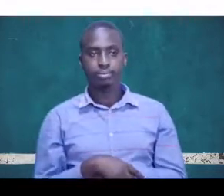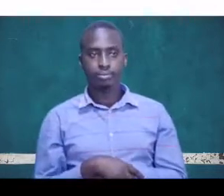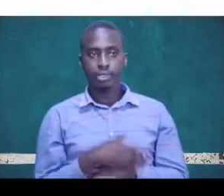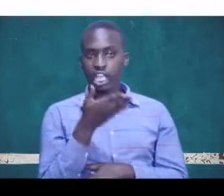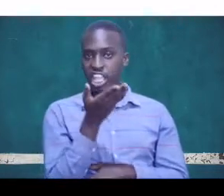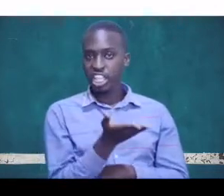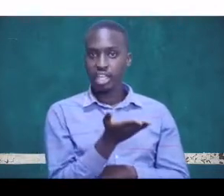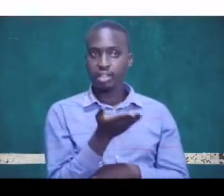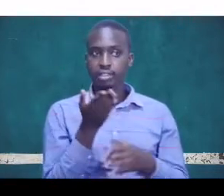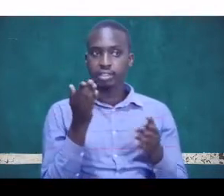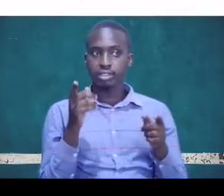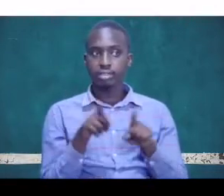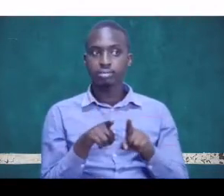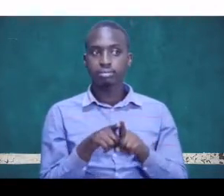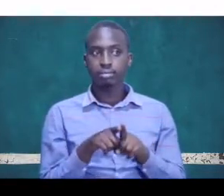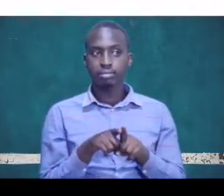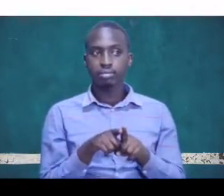that deuterium, or that